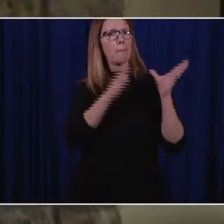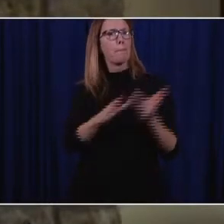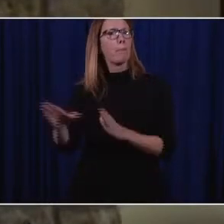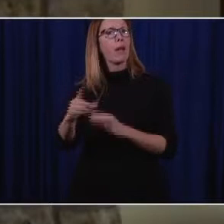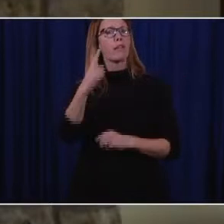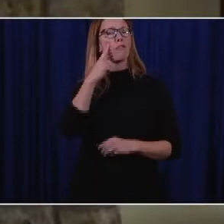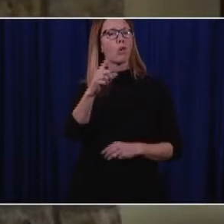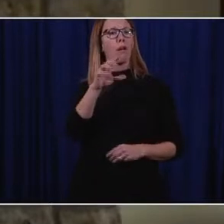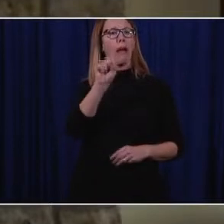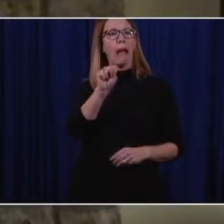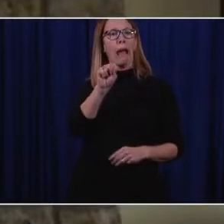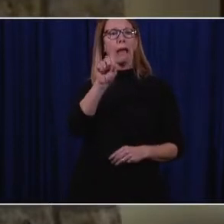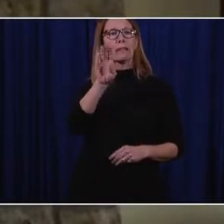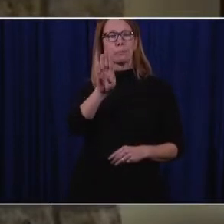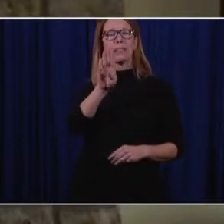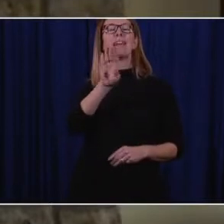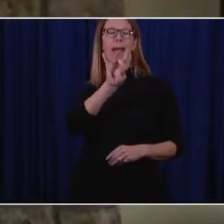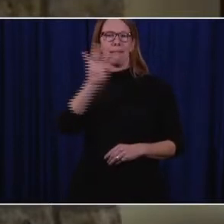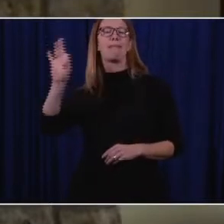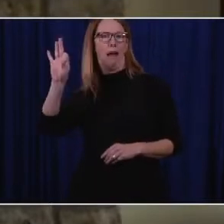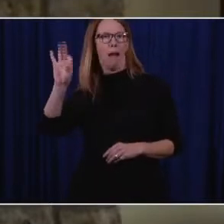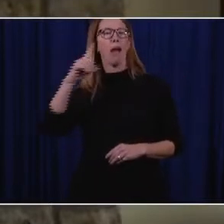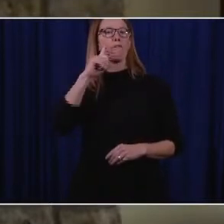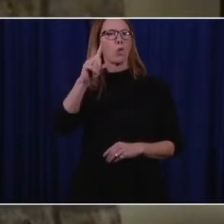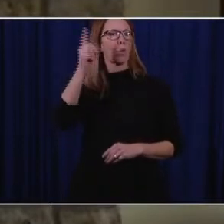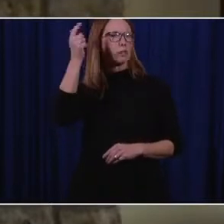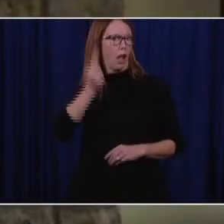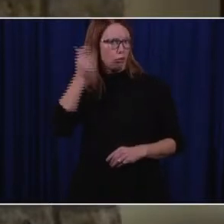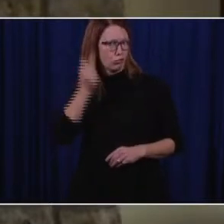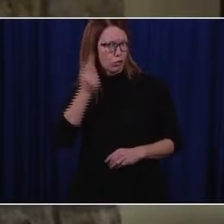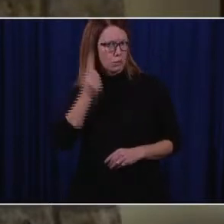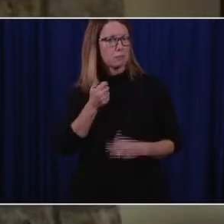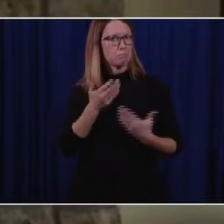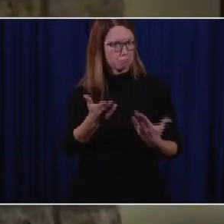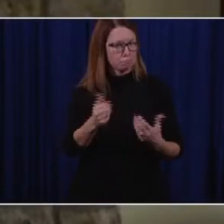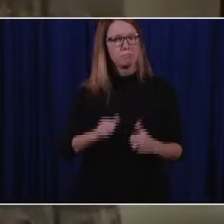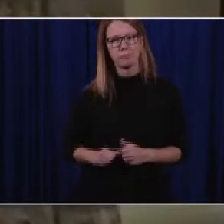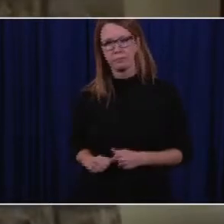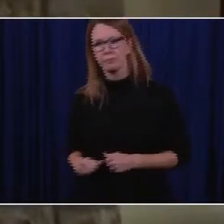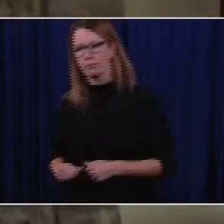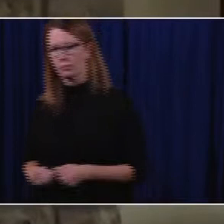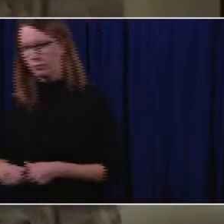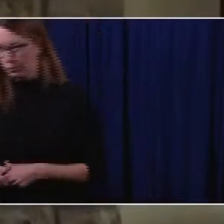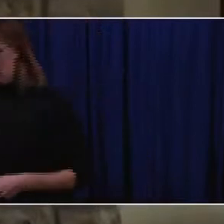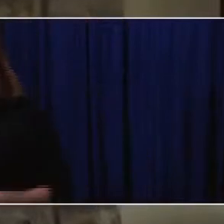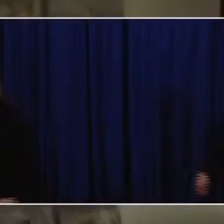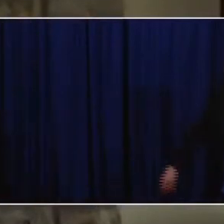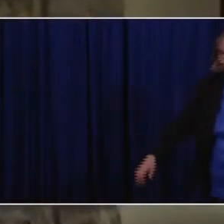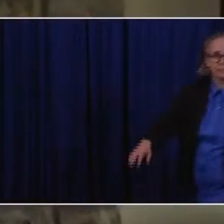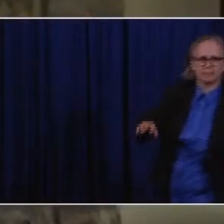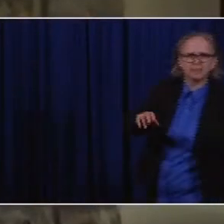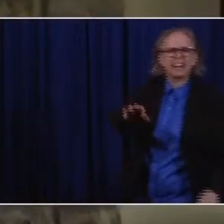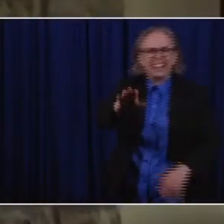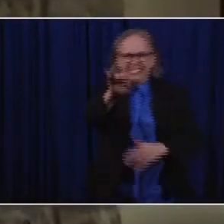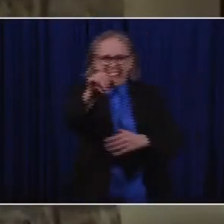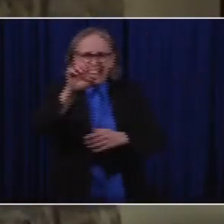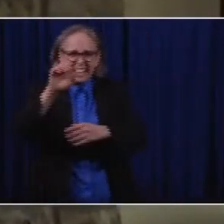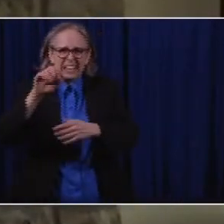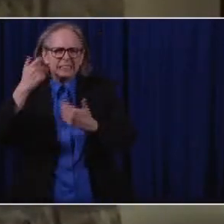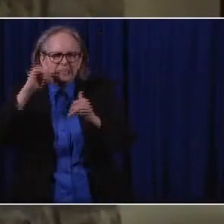SB 89 on EdChoice scholarships? We're looking at it, and we'll have an